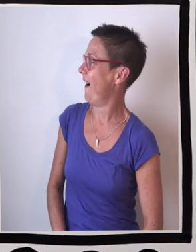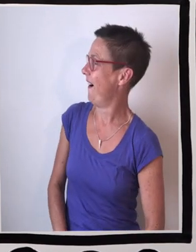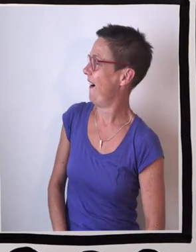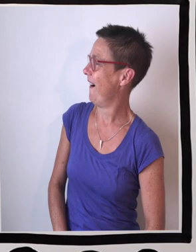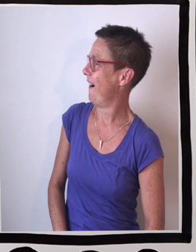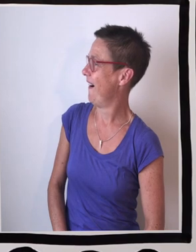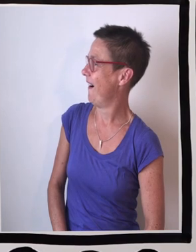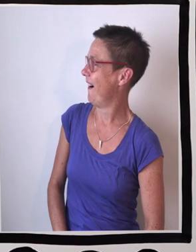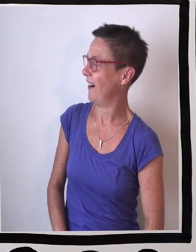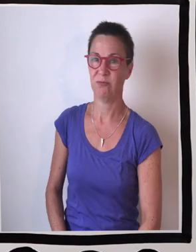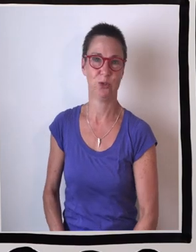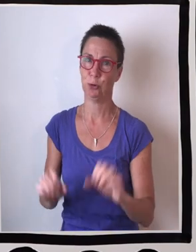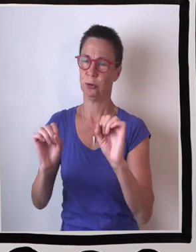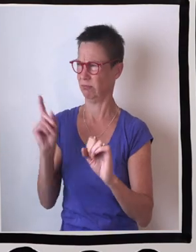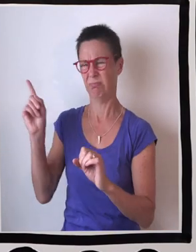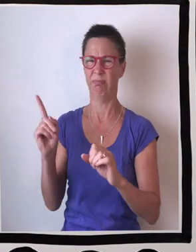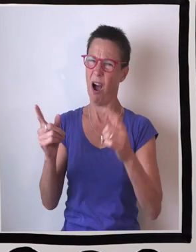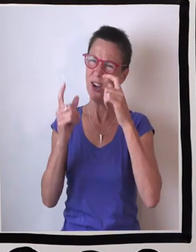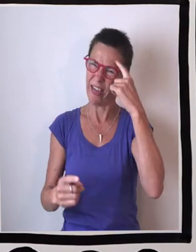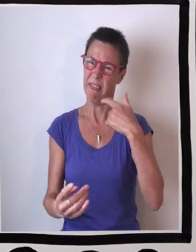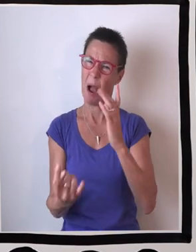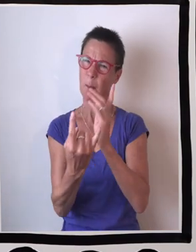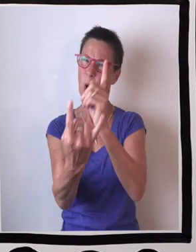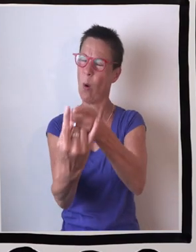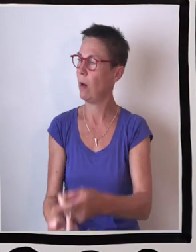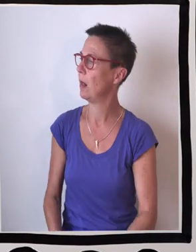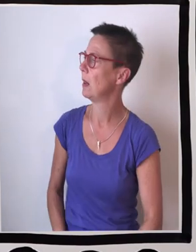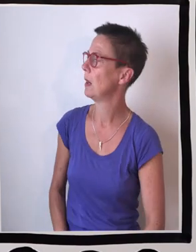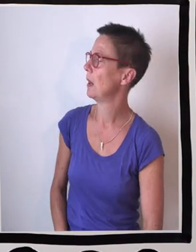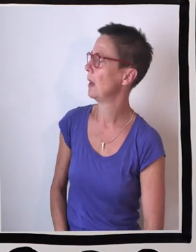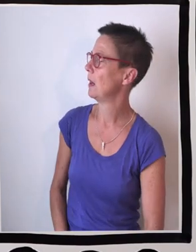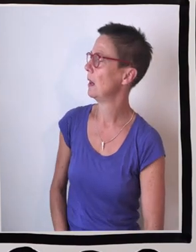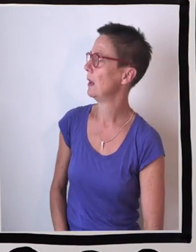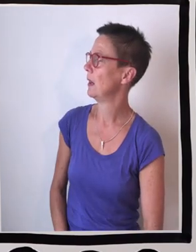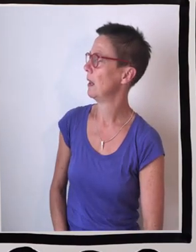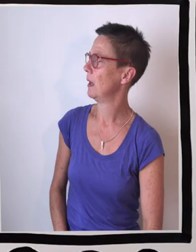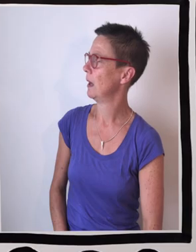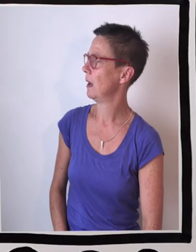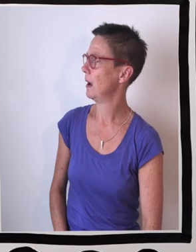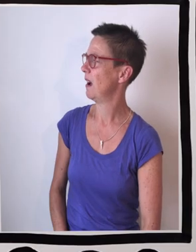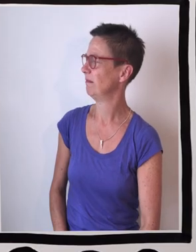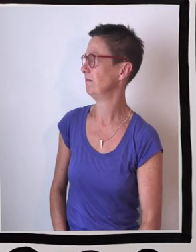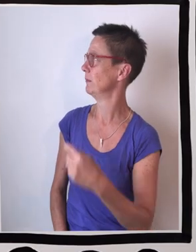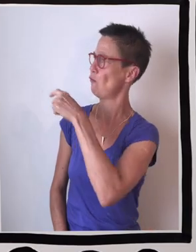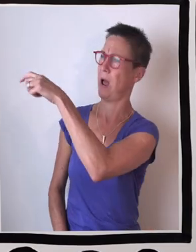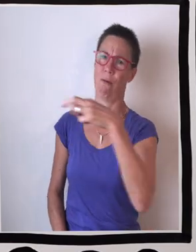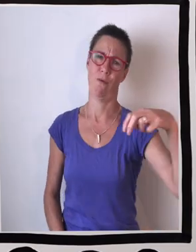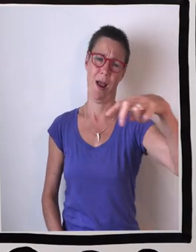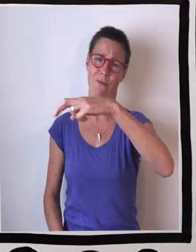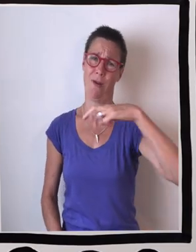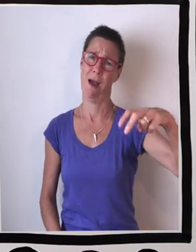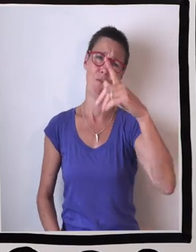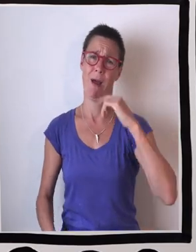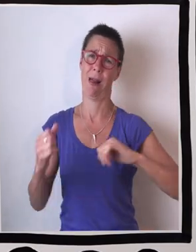Oh! It was a rebound. I think that was a goal, actually. And he's very proud to say he's doing a lap of honour around the football